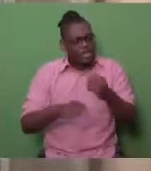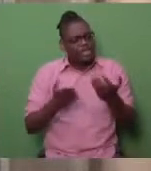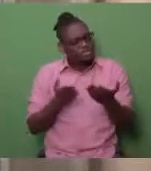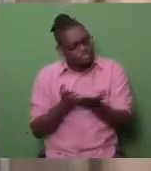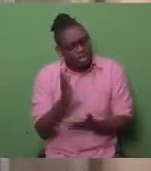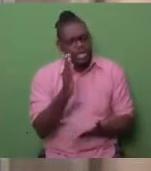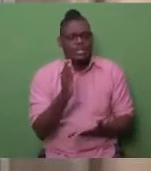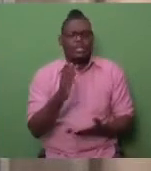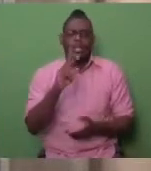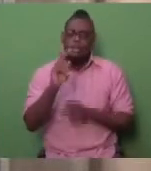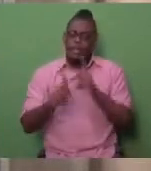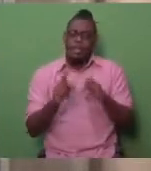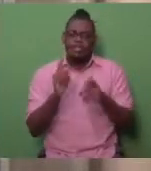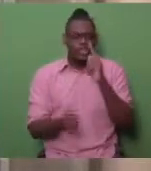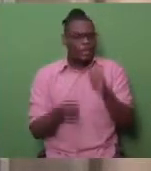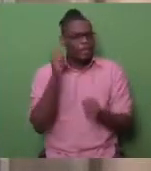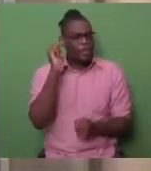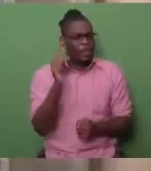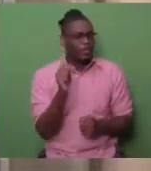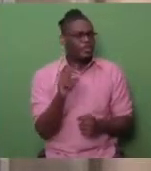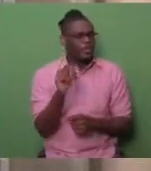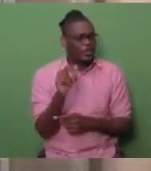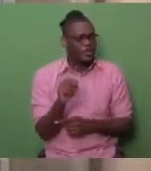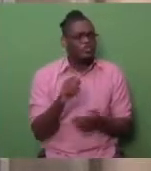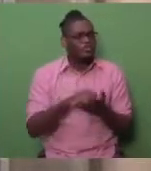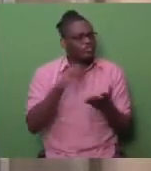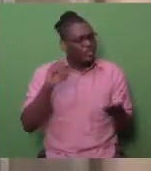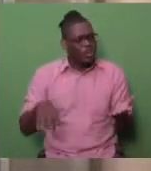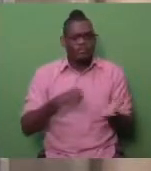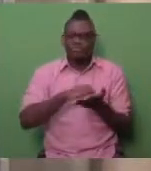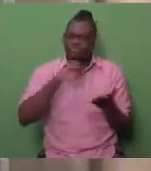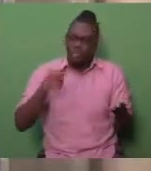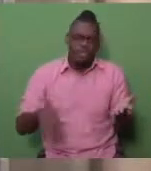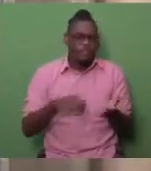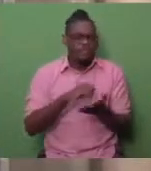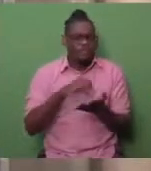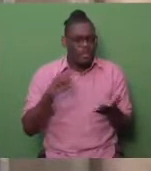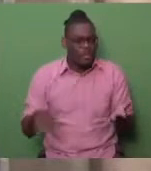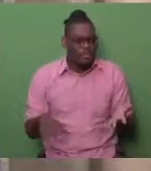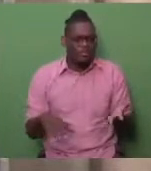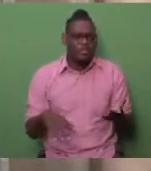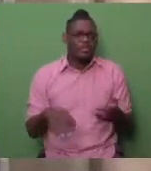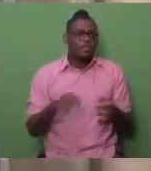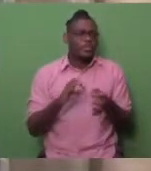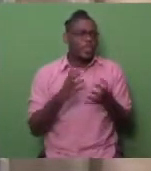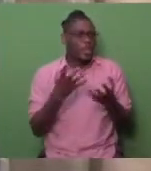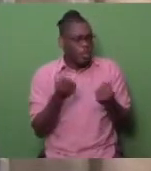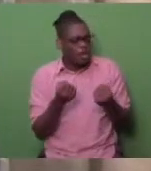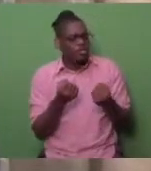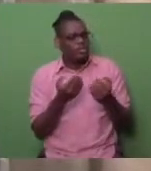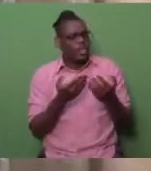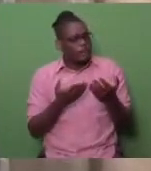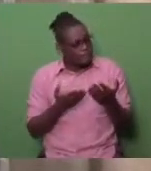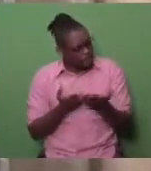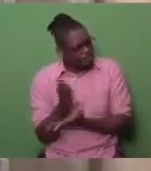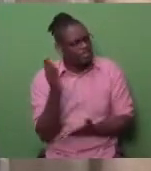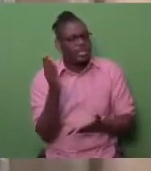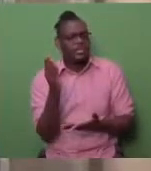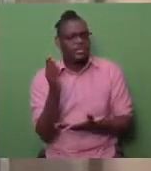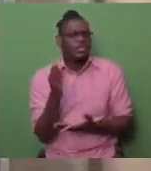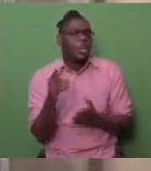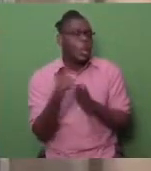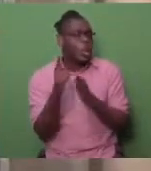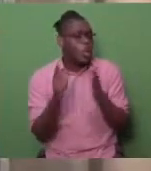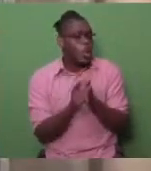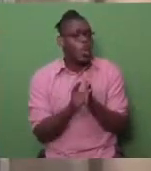was there. So it's no simple thing because you want to pass a law and we'll go to court and challenge it if you want to go to court. And when you go to court,